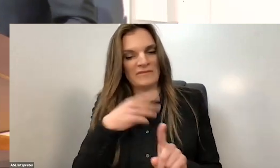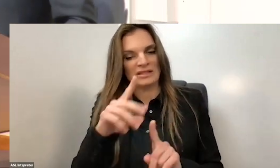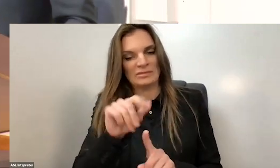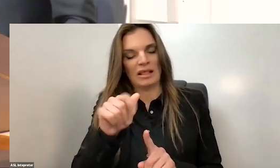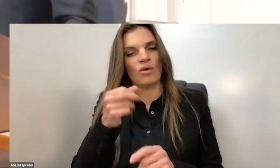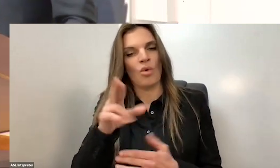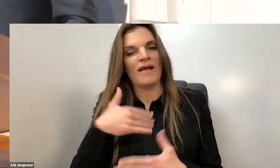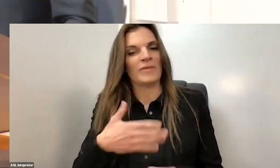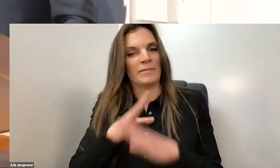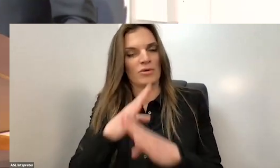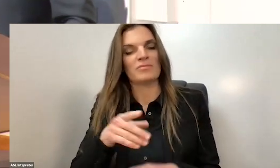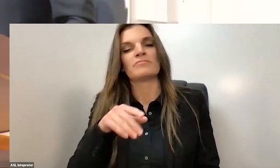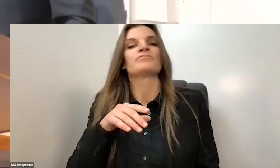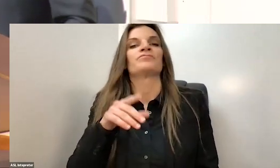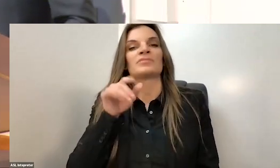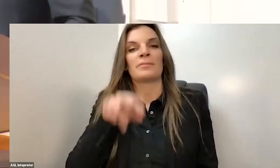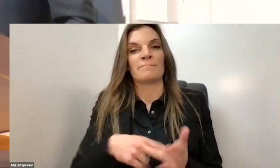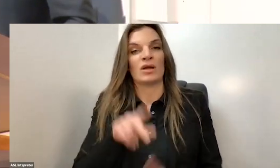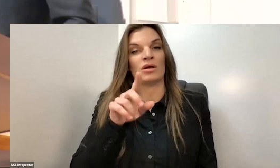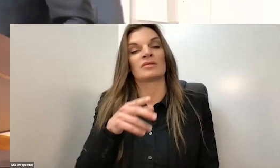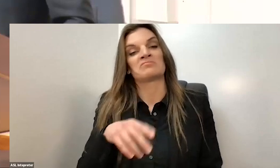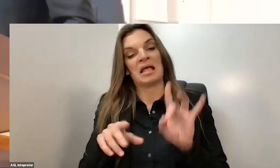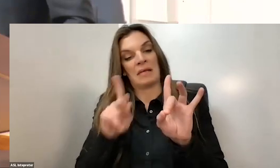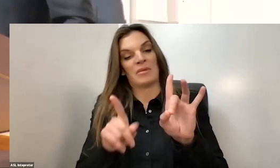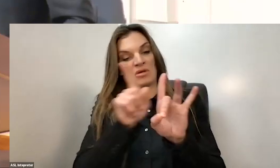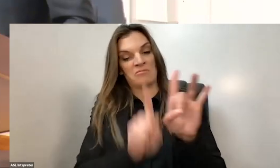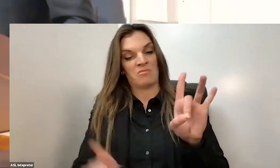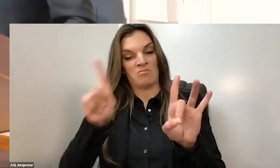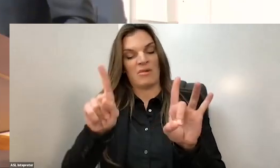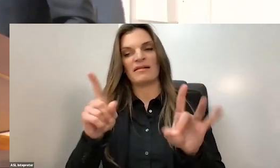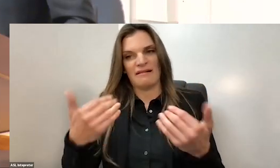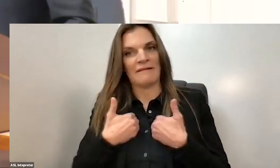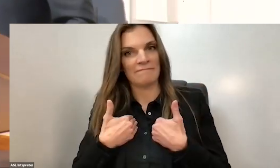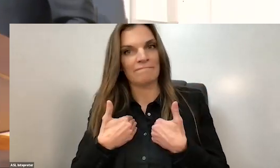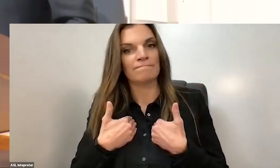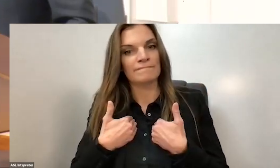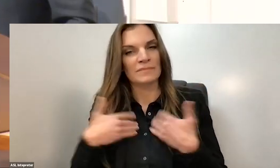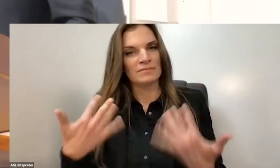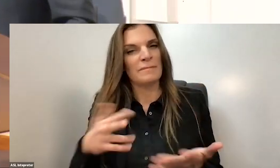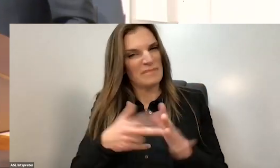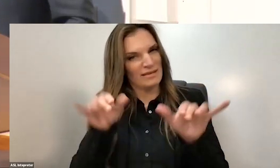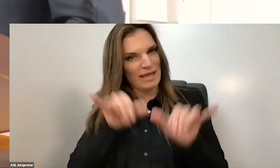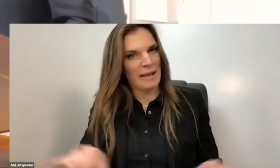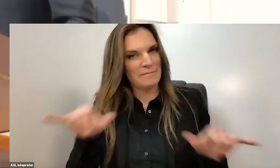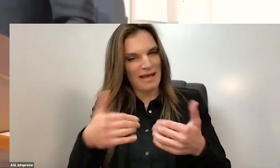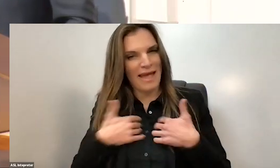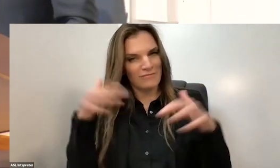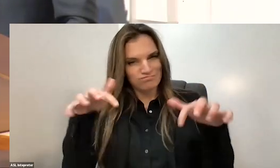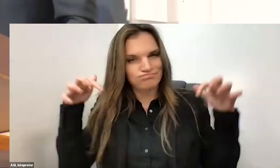That's 1 in 8 individuals on the planet. It's far more common than most people